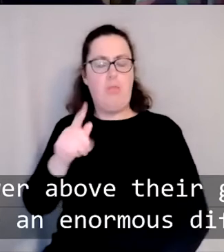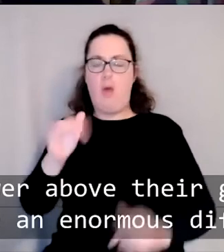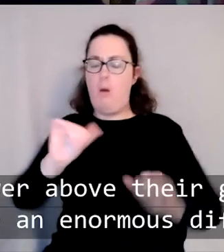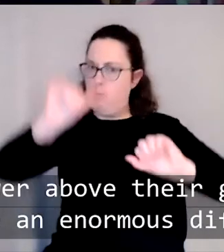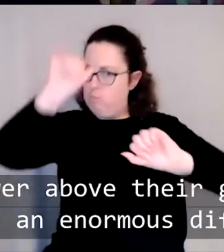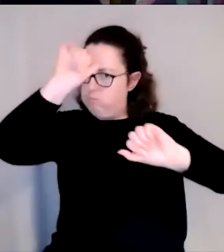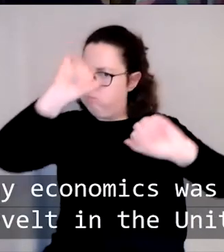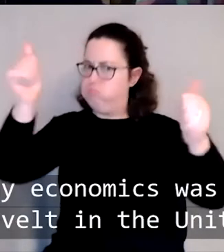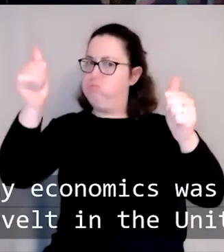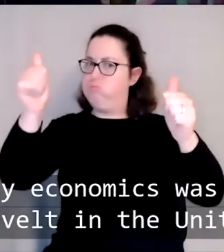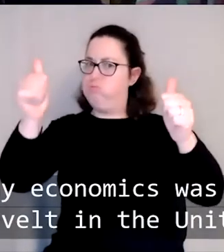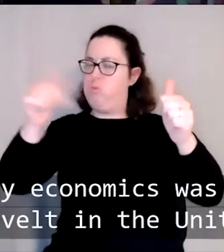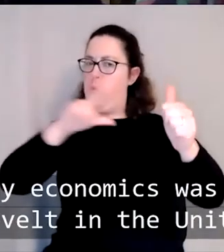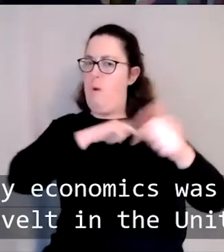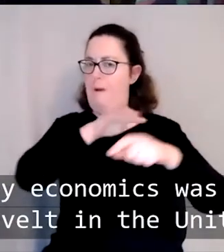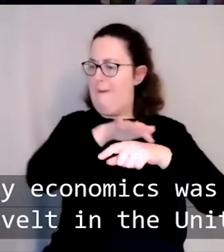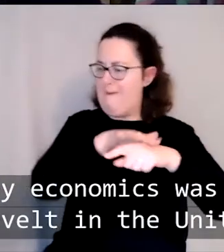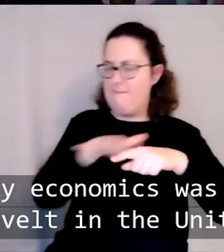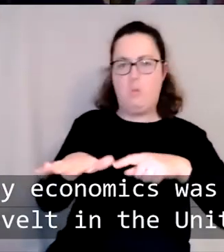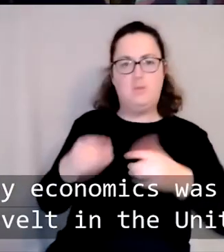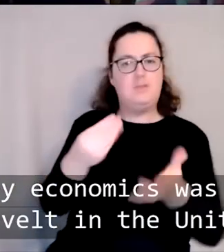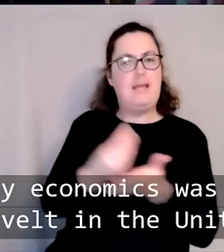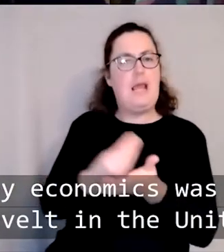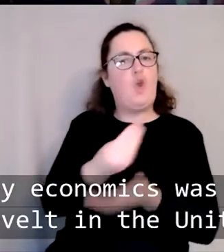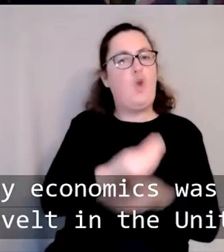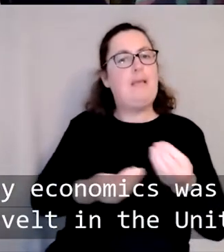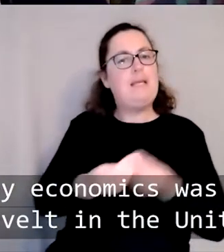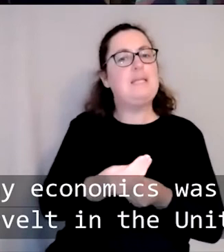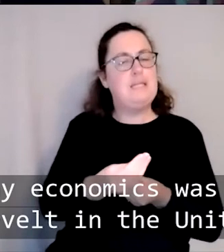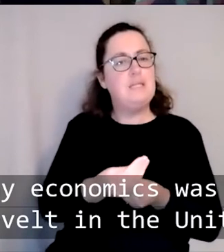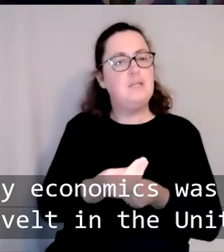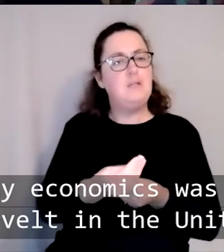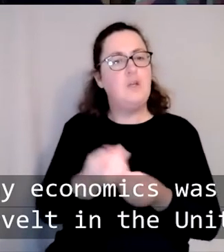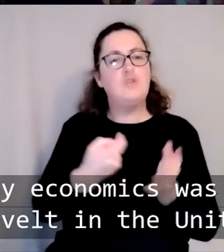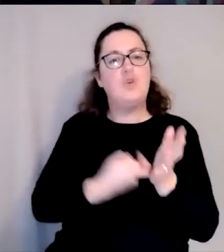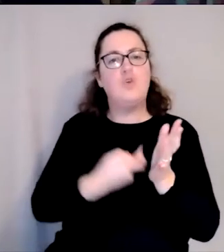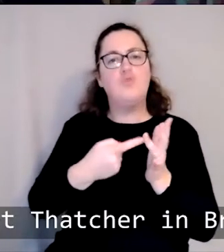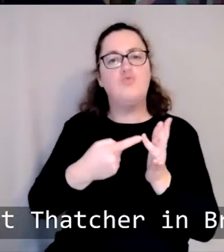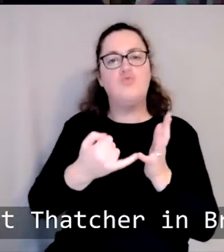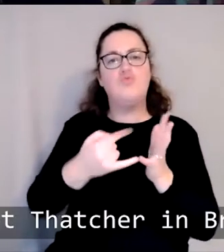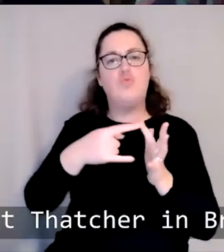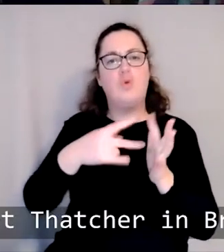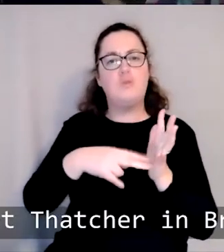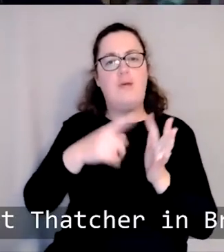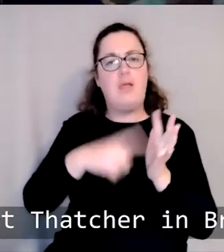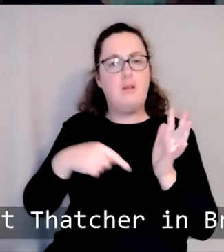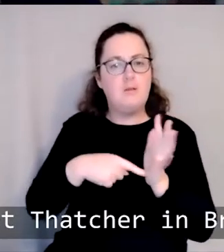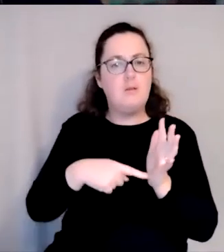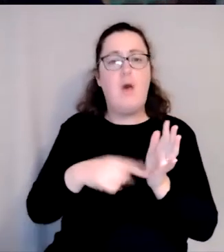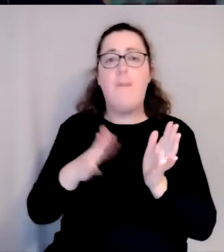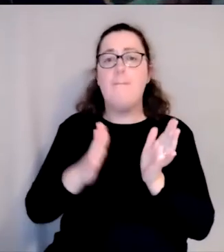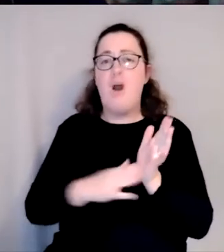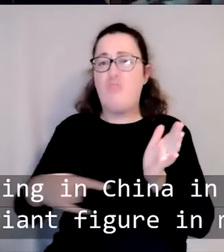an enormous difference to the way economics was actually done. I mean, you know, Roosevelt in the United States, Margaret Thatcher in